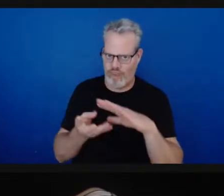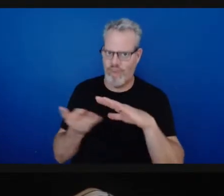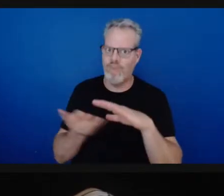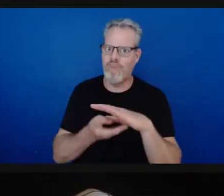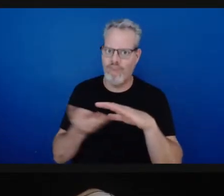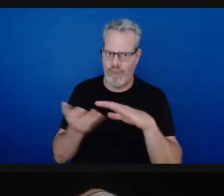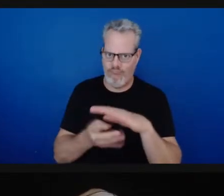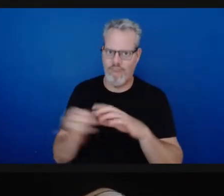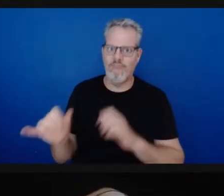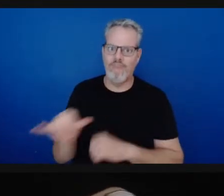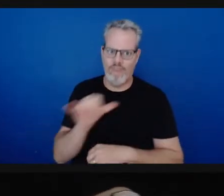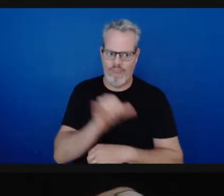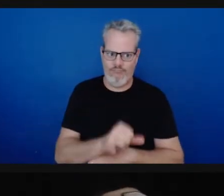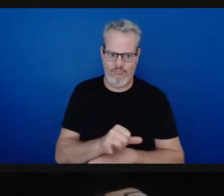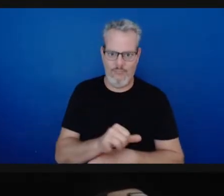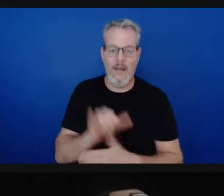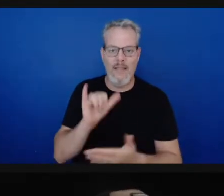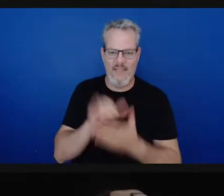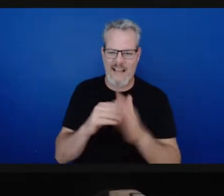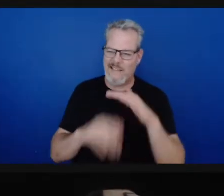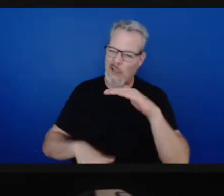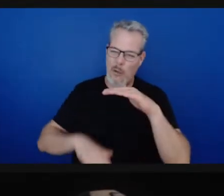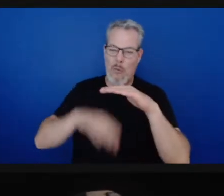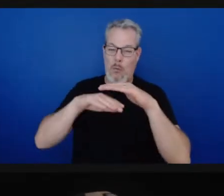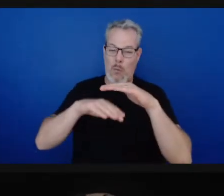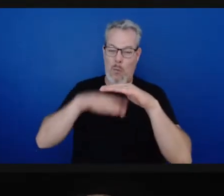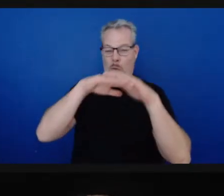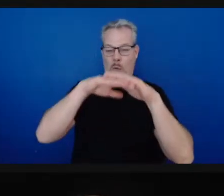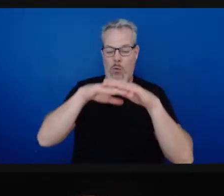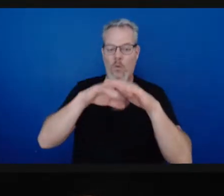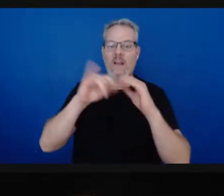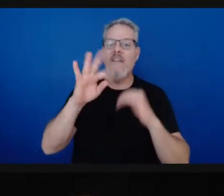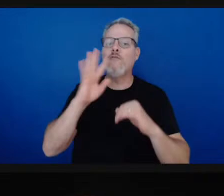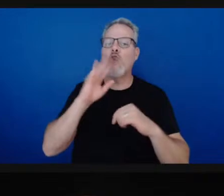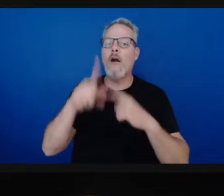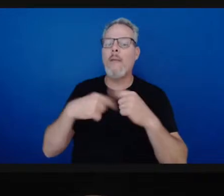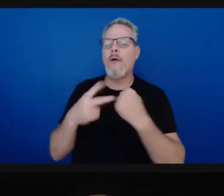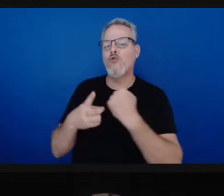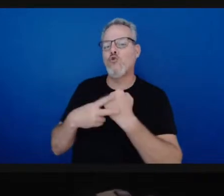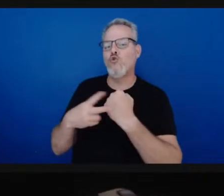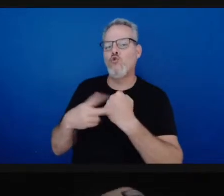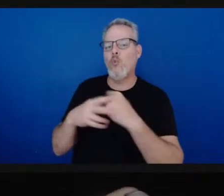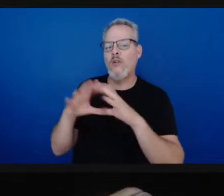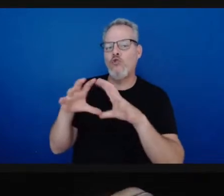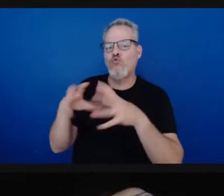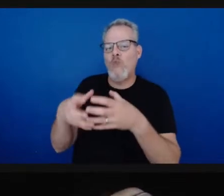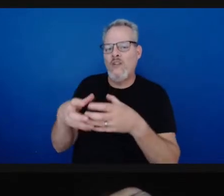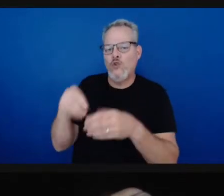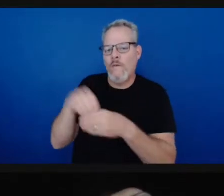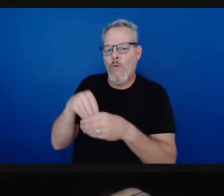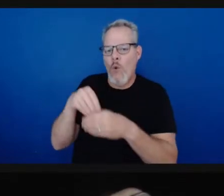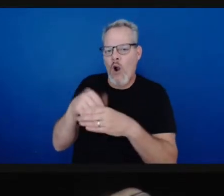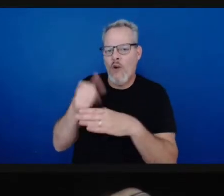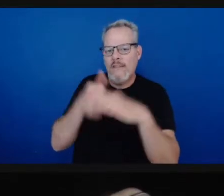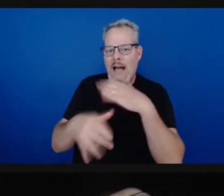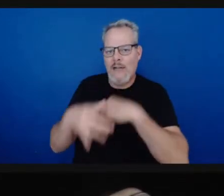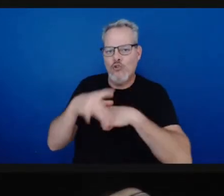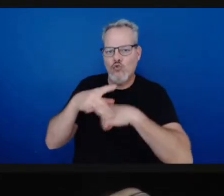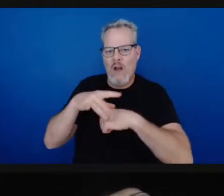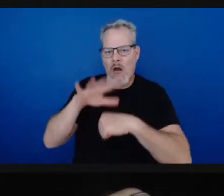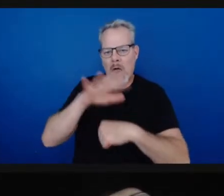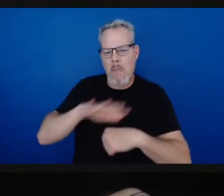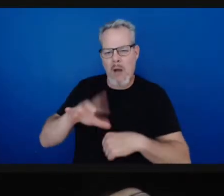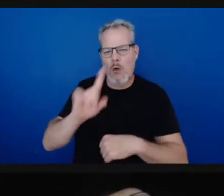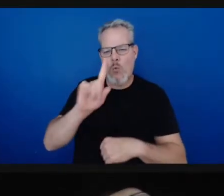So that's the closest lava to the surface. If you're talking about storage reservoirs underground, then you're looking at in a range of 1.5